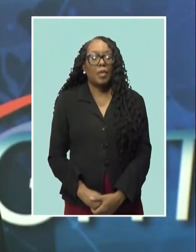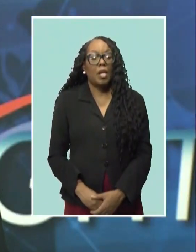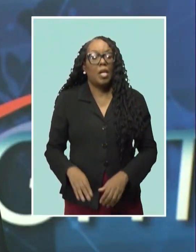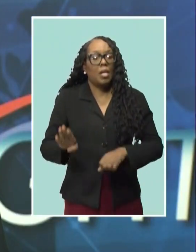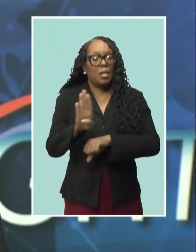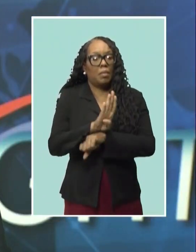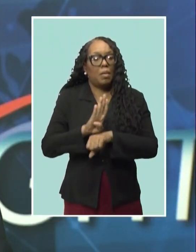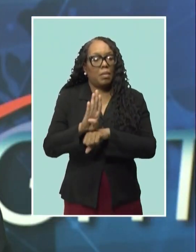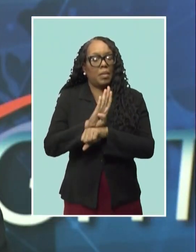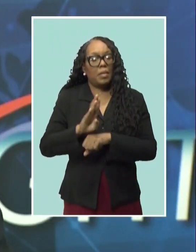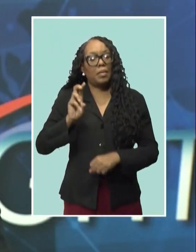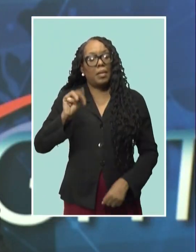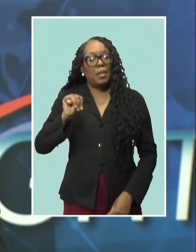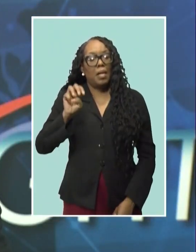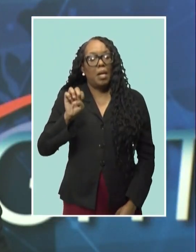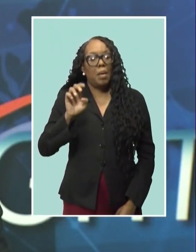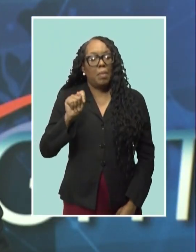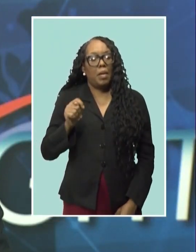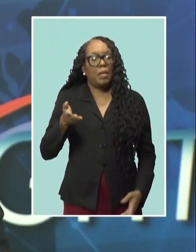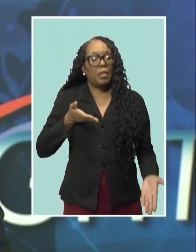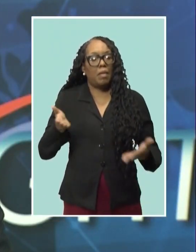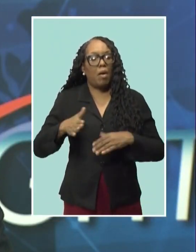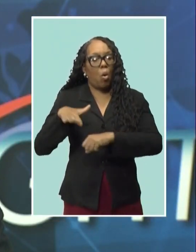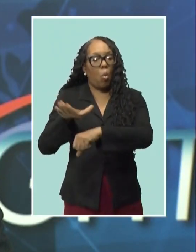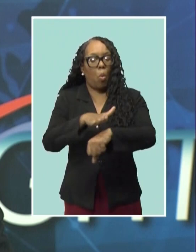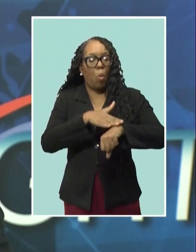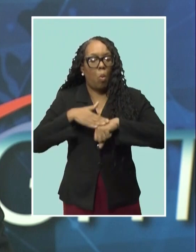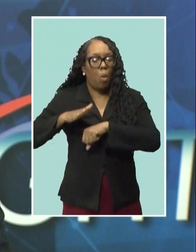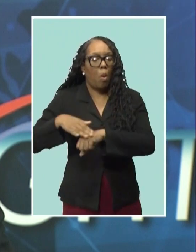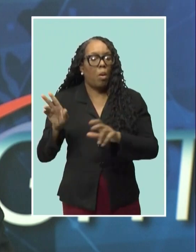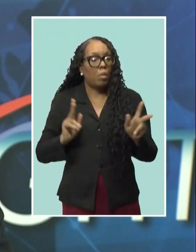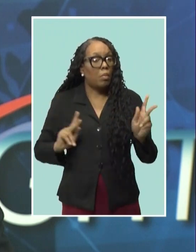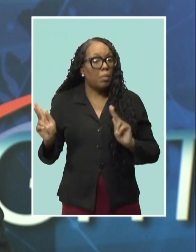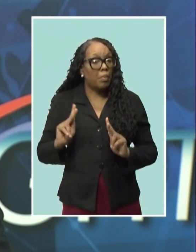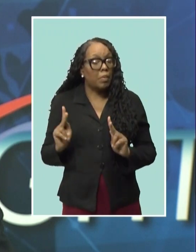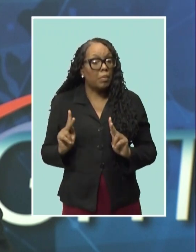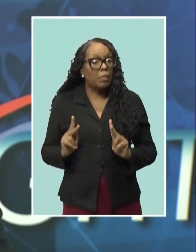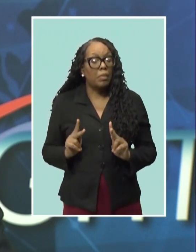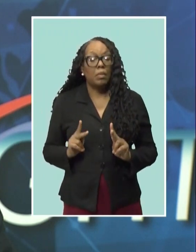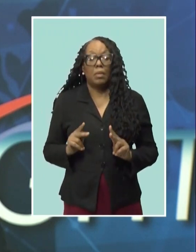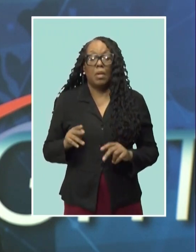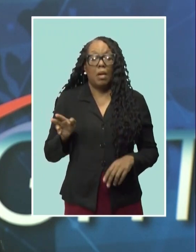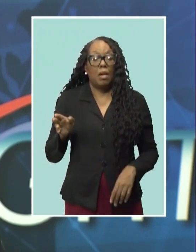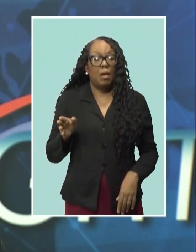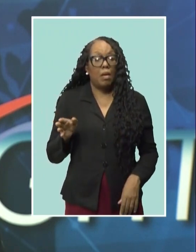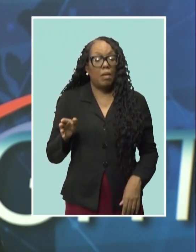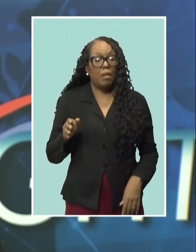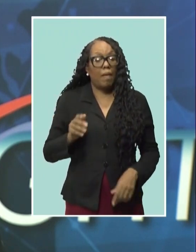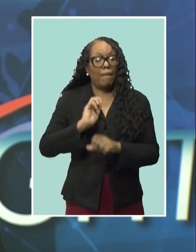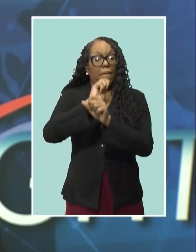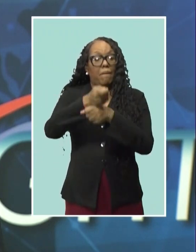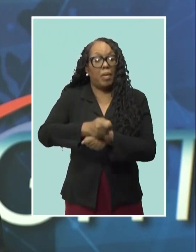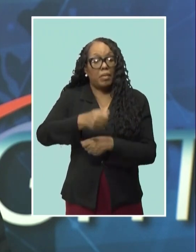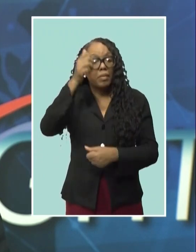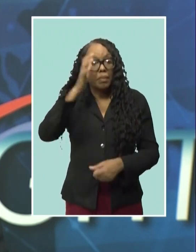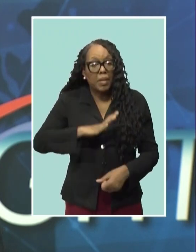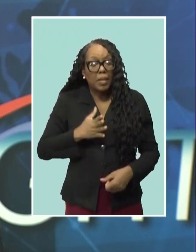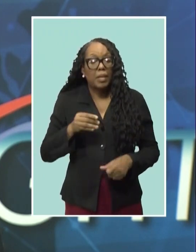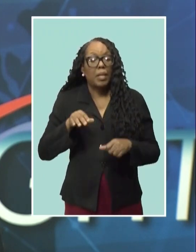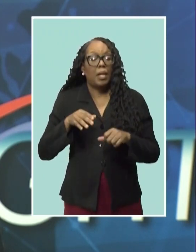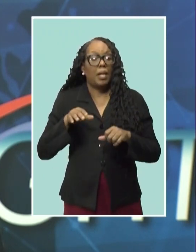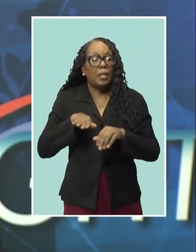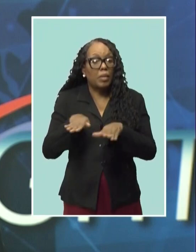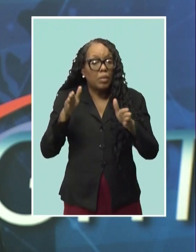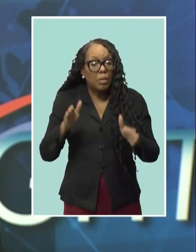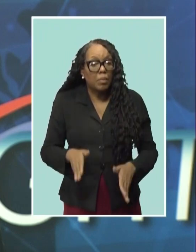The Barbados Meteorological Services has warned sea users, including fishermen, to refrain from removing or tampering with its